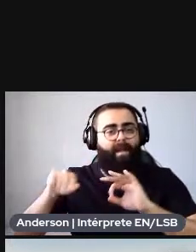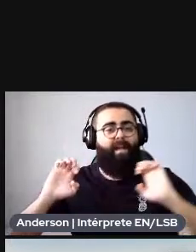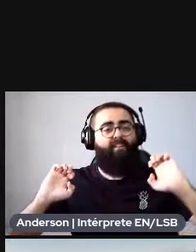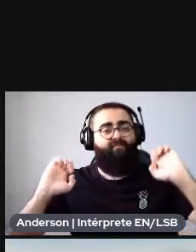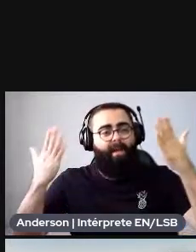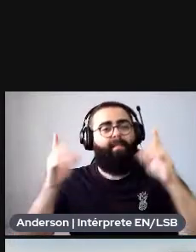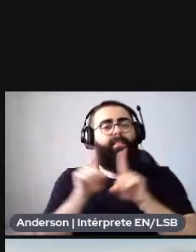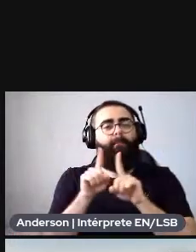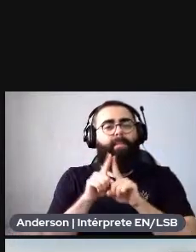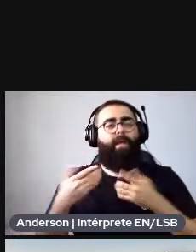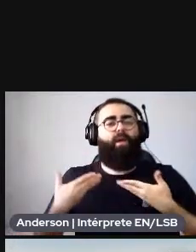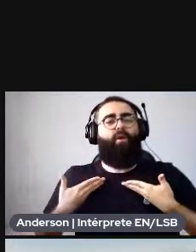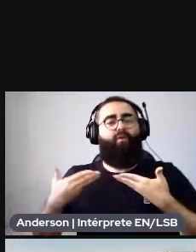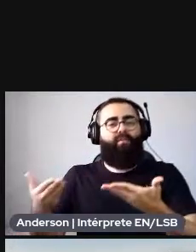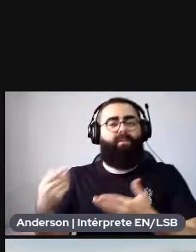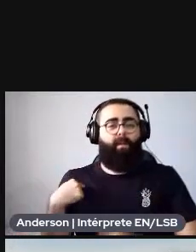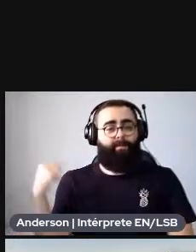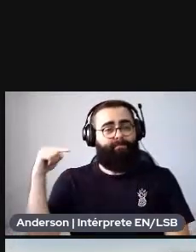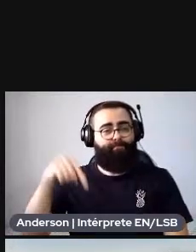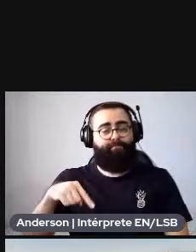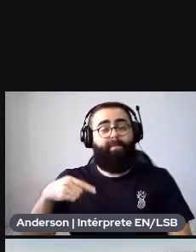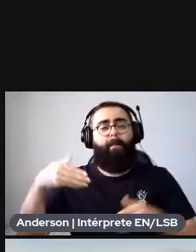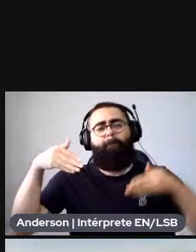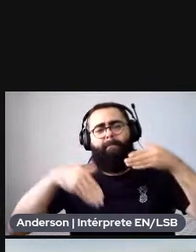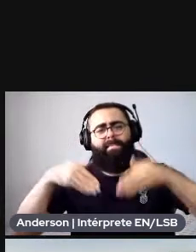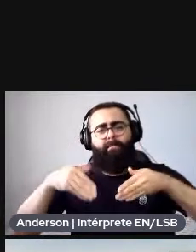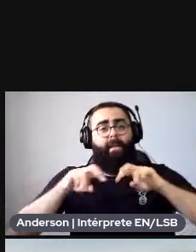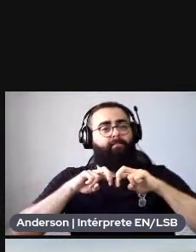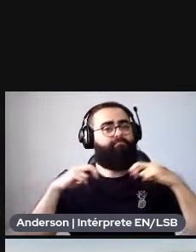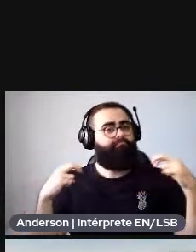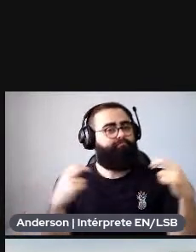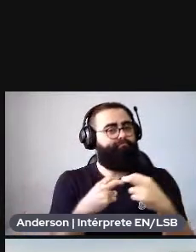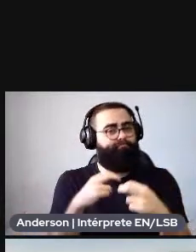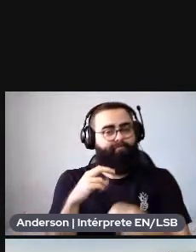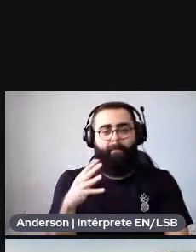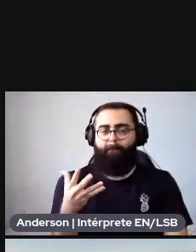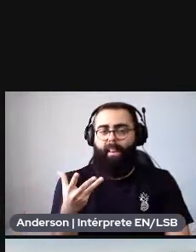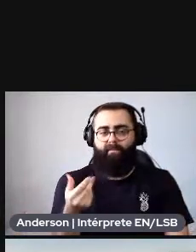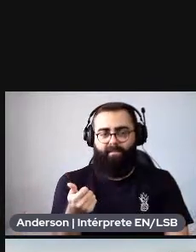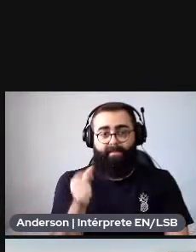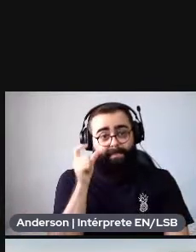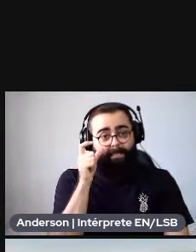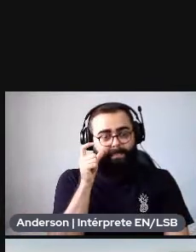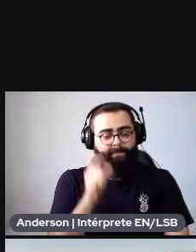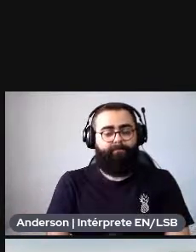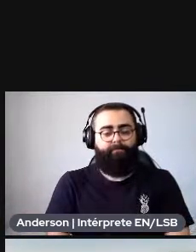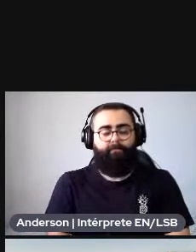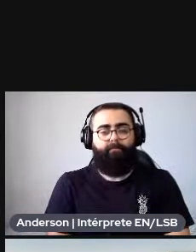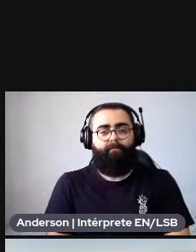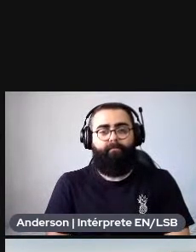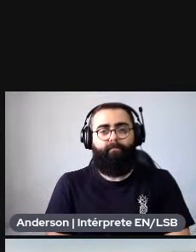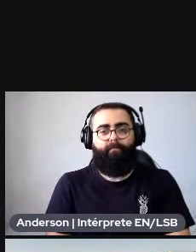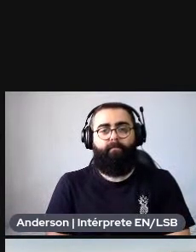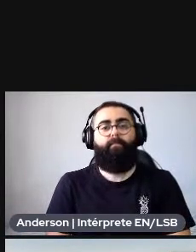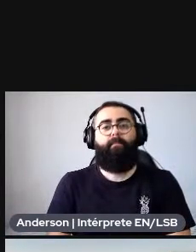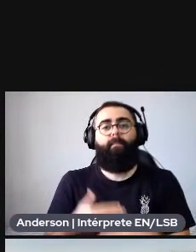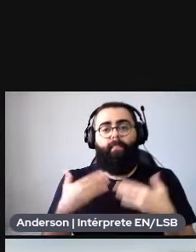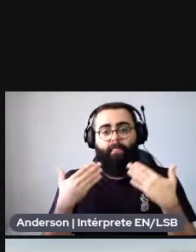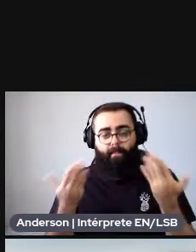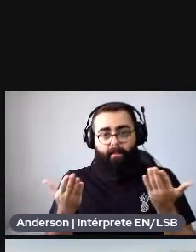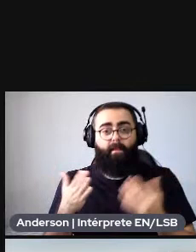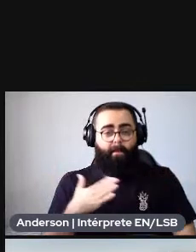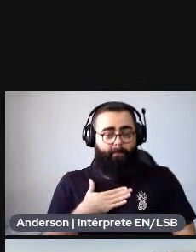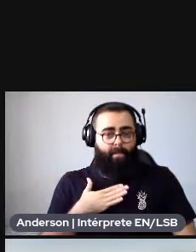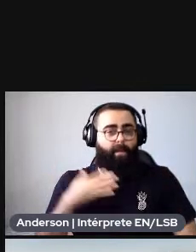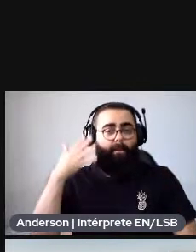participate in this interesting round table. Now, the overarching topic of my talk